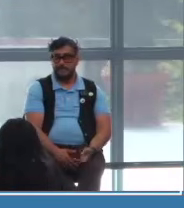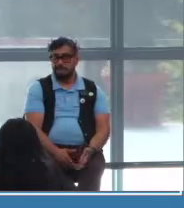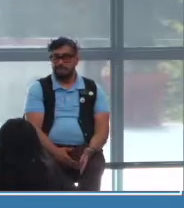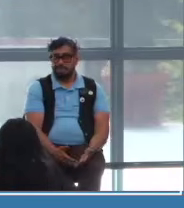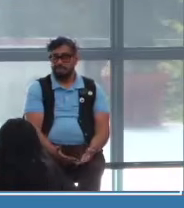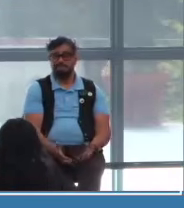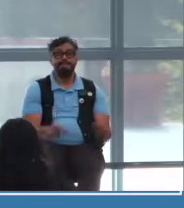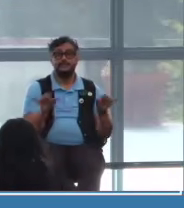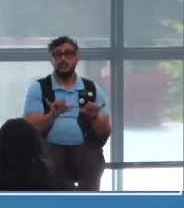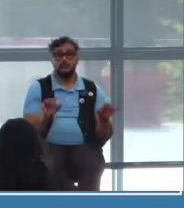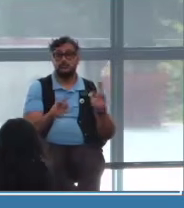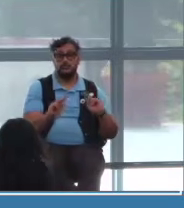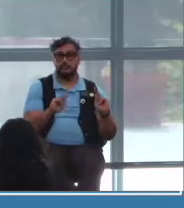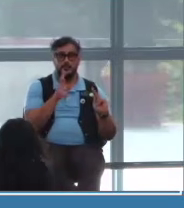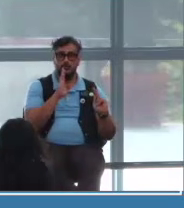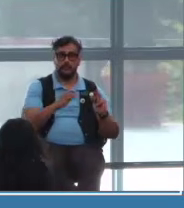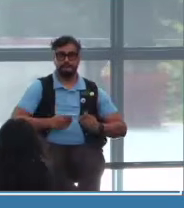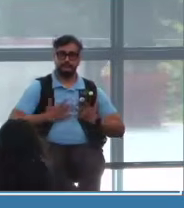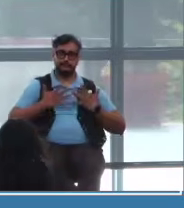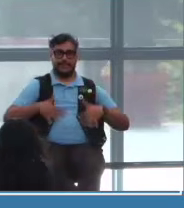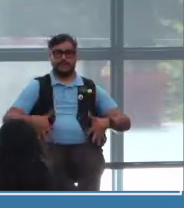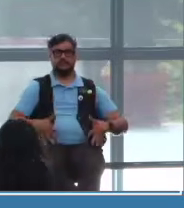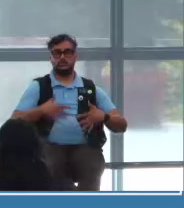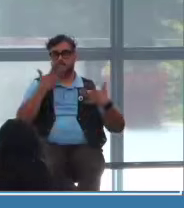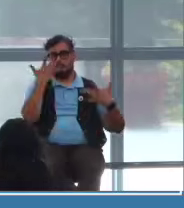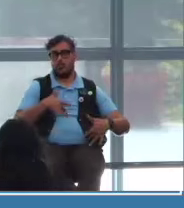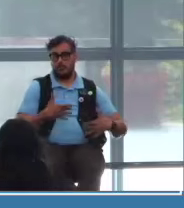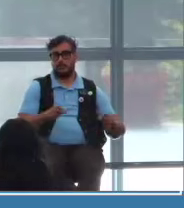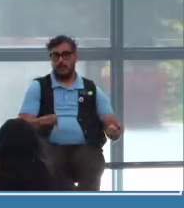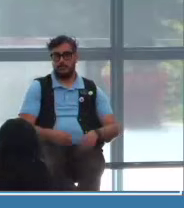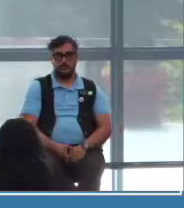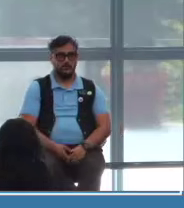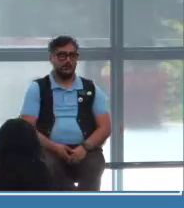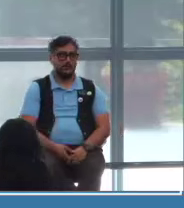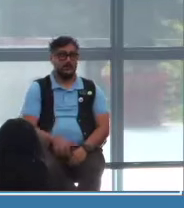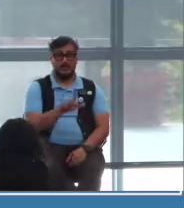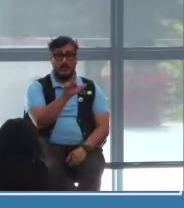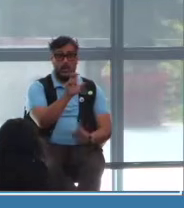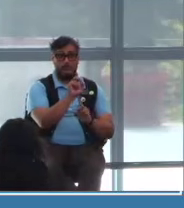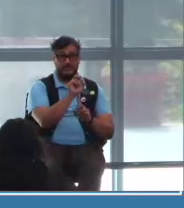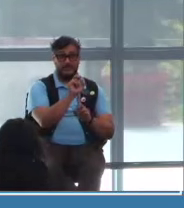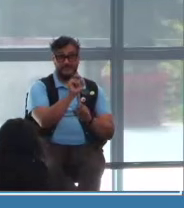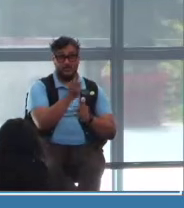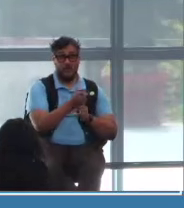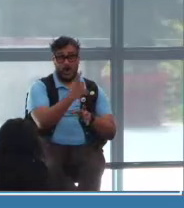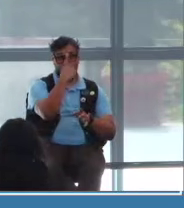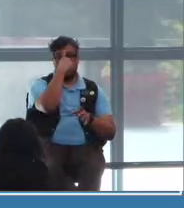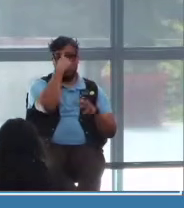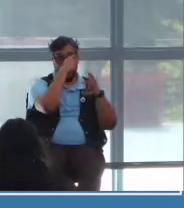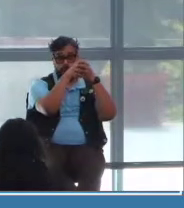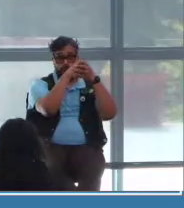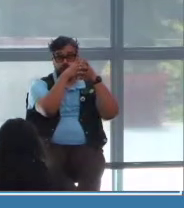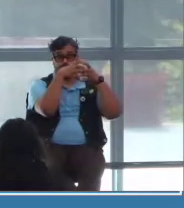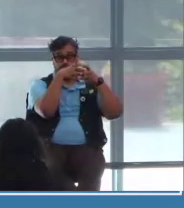Normal people can get anxious and depressed. And lupus can also inflame the brain, but inflammation